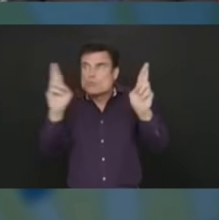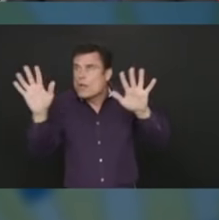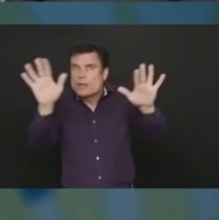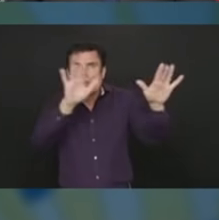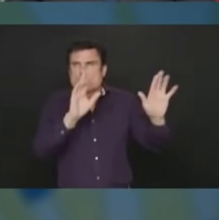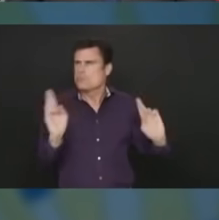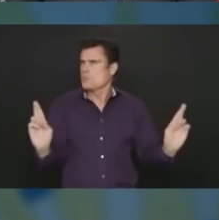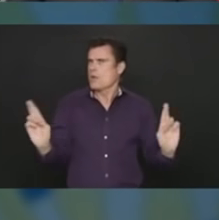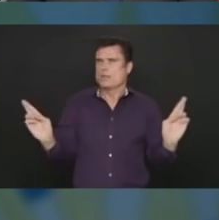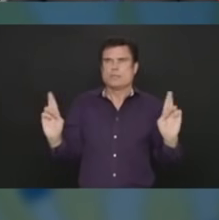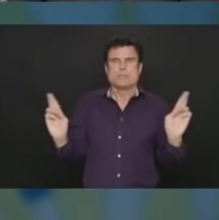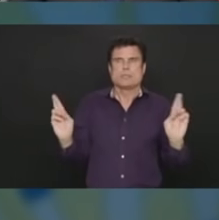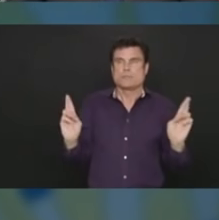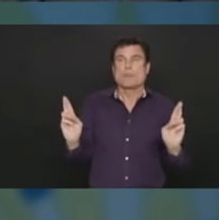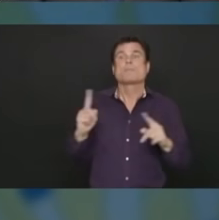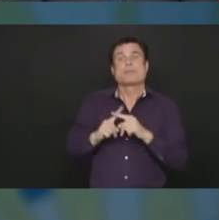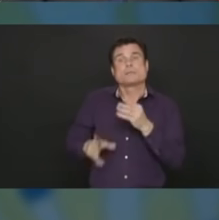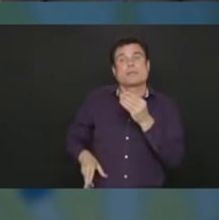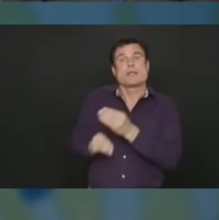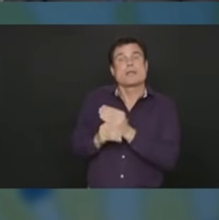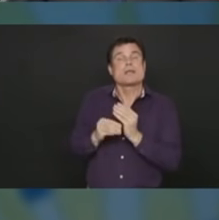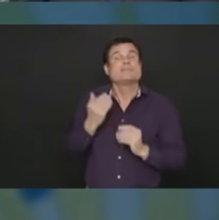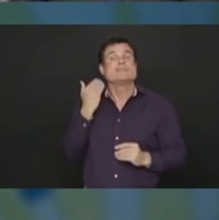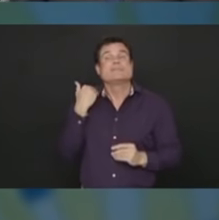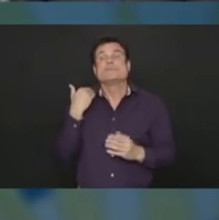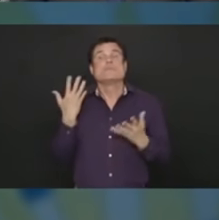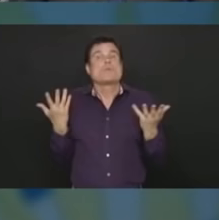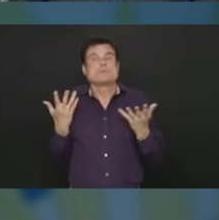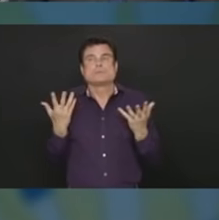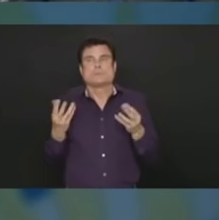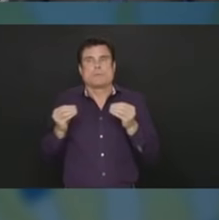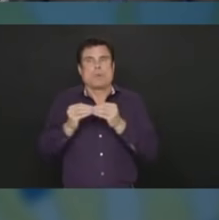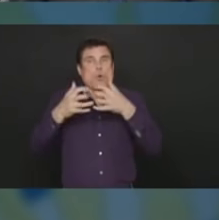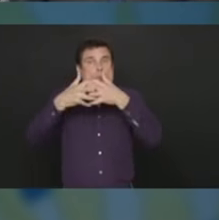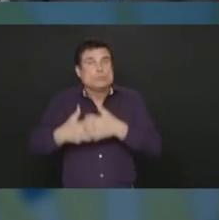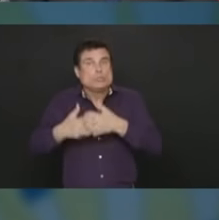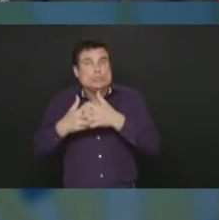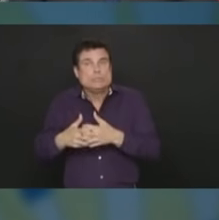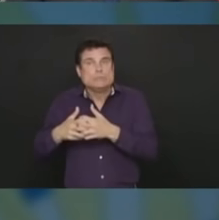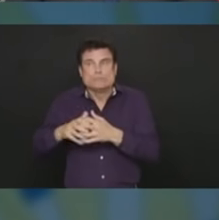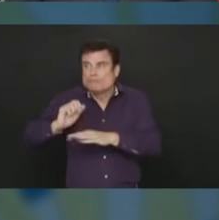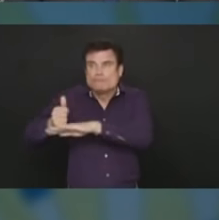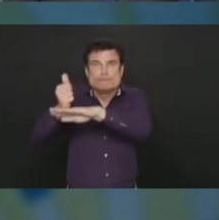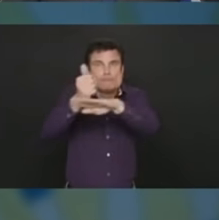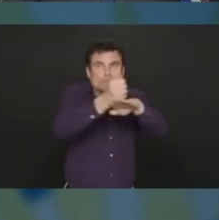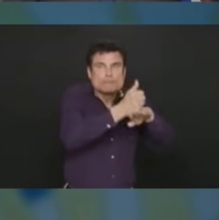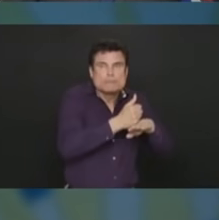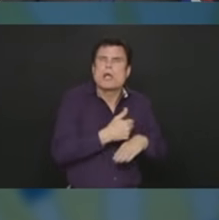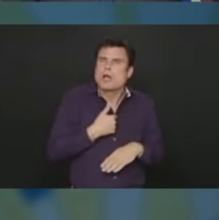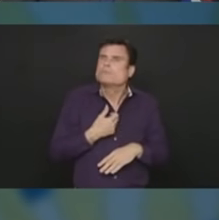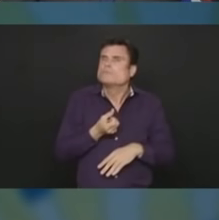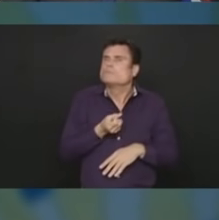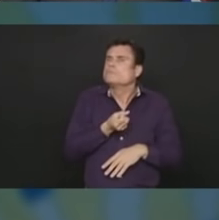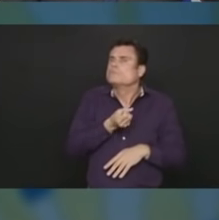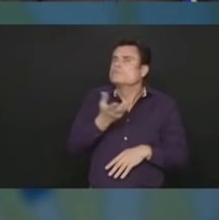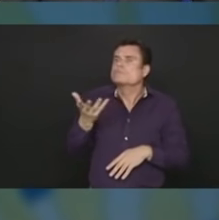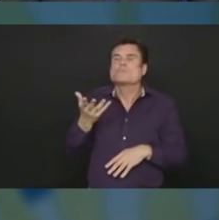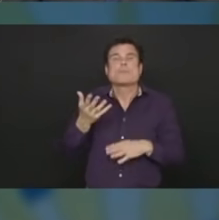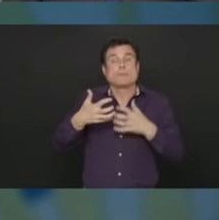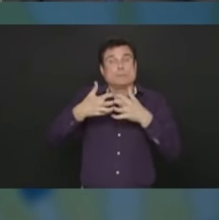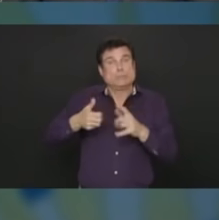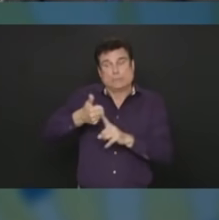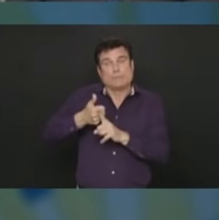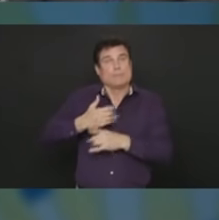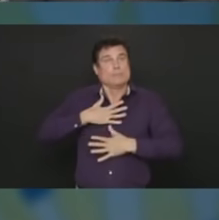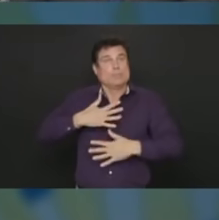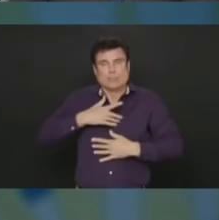be moved between sites or with patients. Additional adult ventilators are expected to arrive in the weeks and months to follow, and we will keep